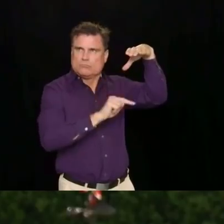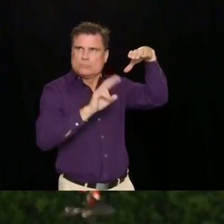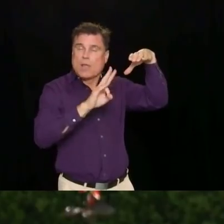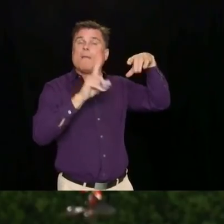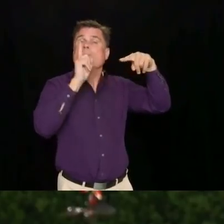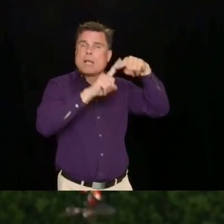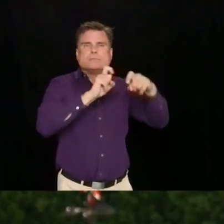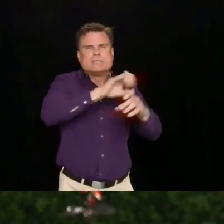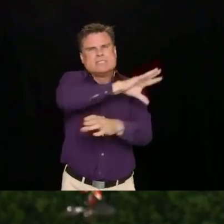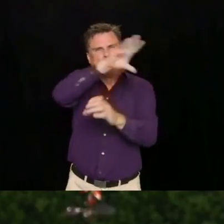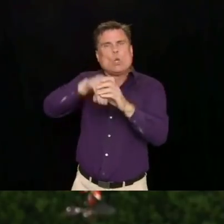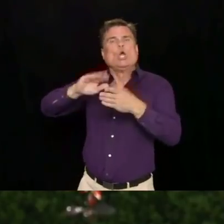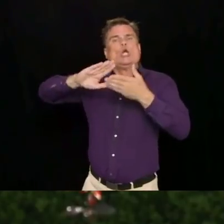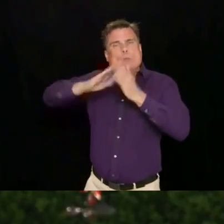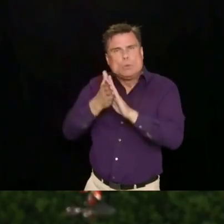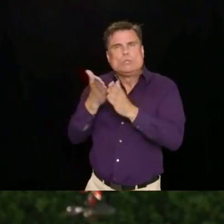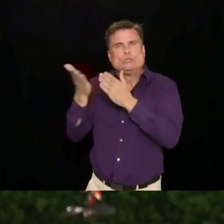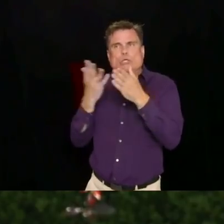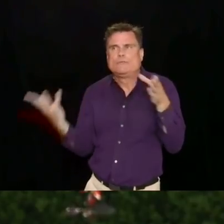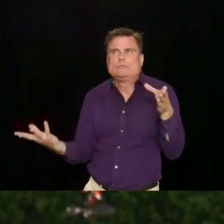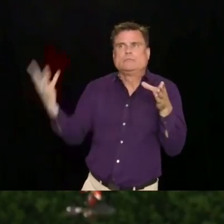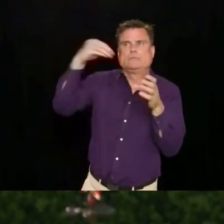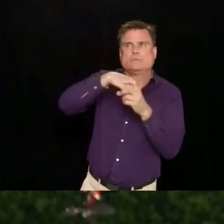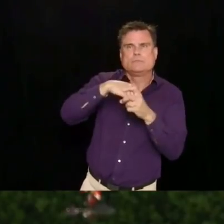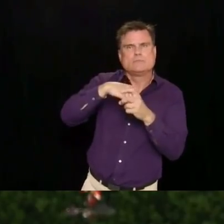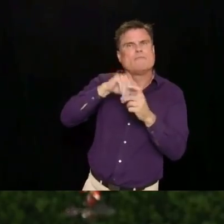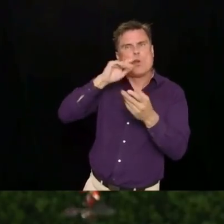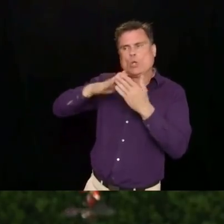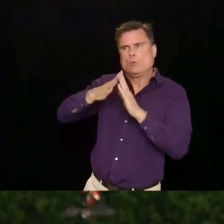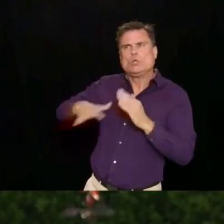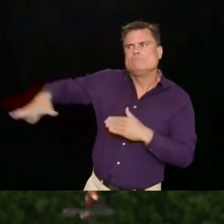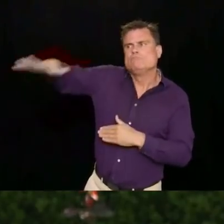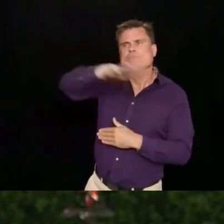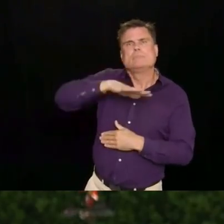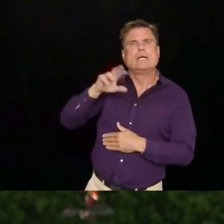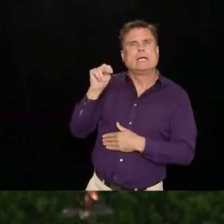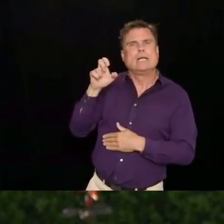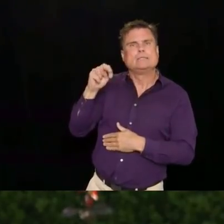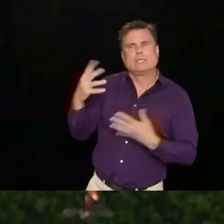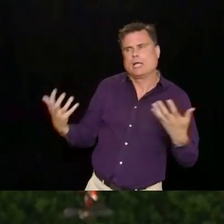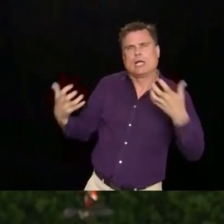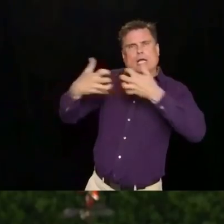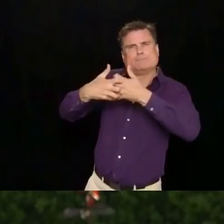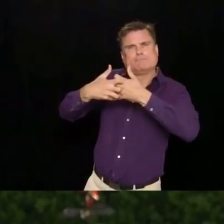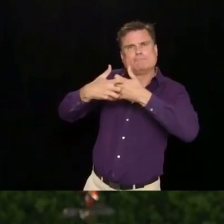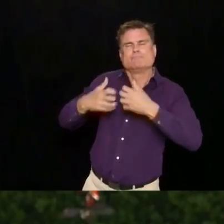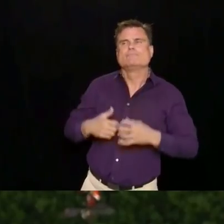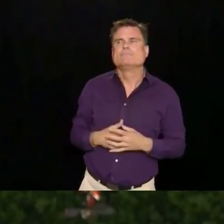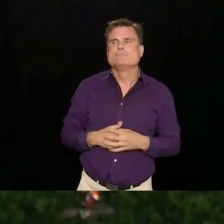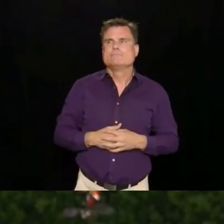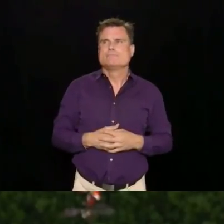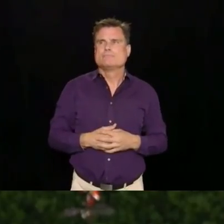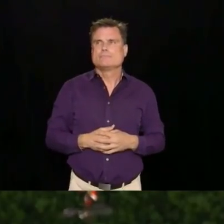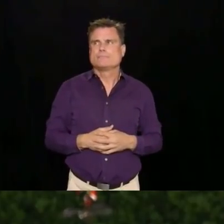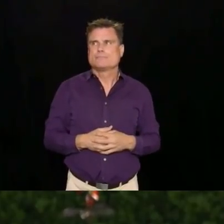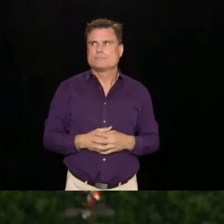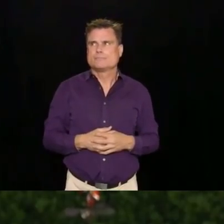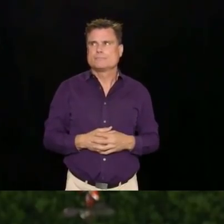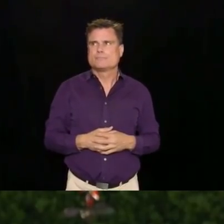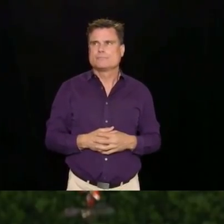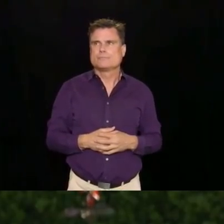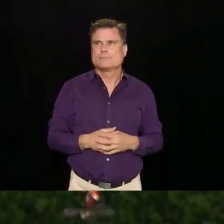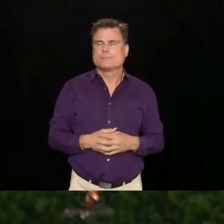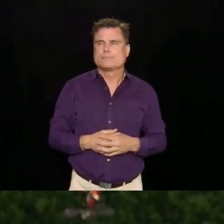is really an exciting proposal for Nelson. Next question is from Tanya Fletcher, CBC. Hi